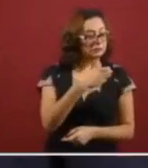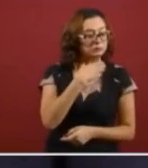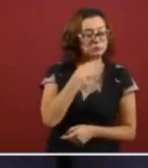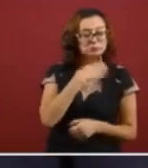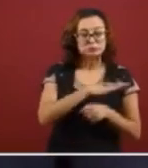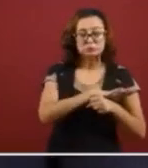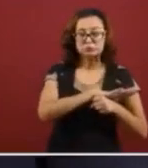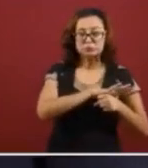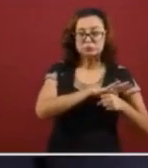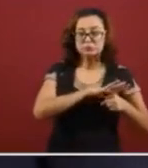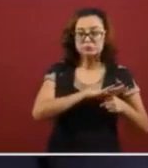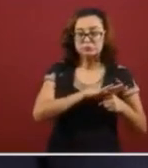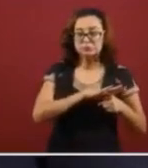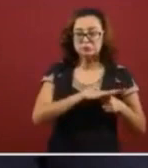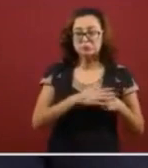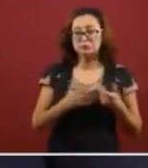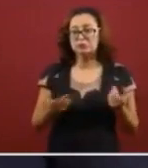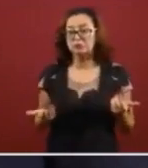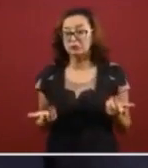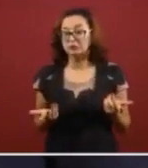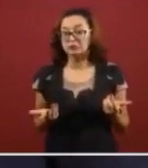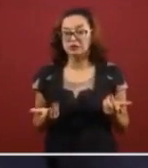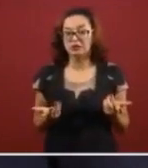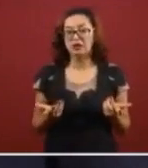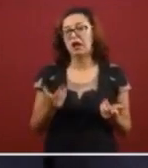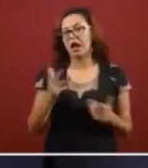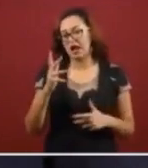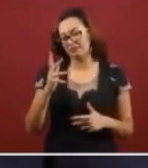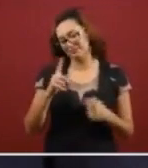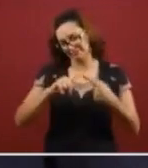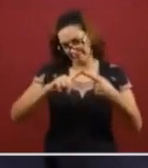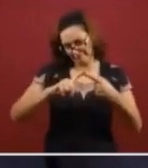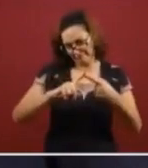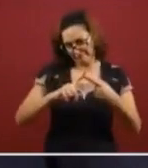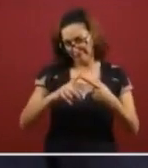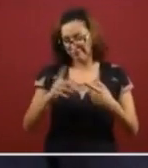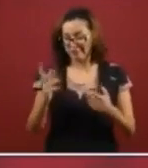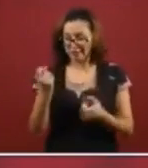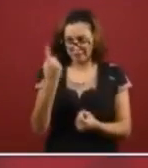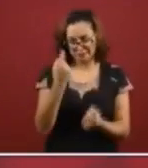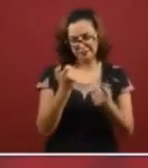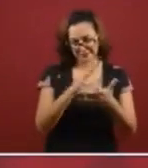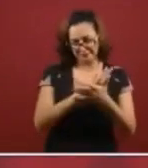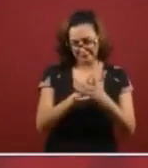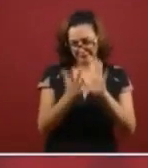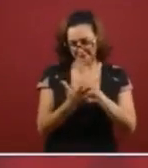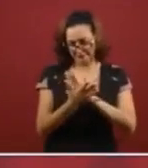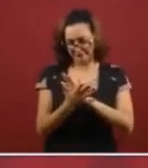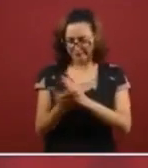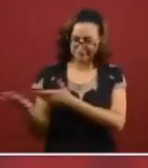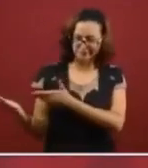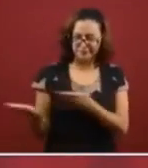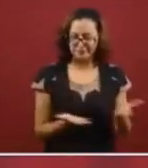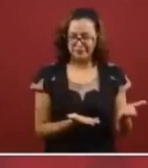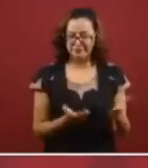space. They would decide if it didn't have influentialism